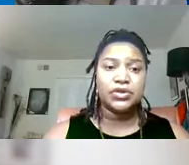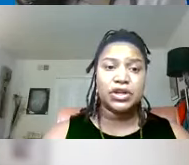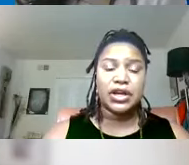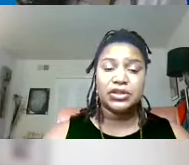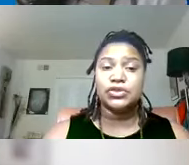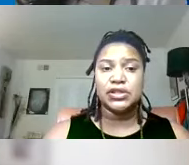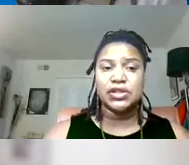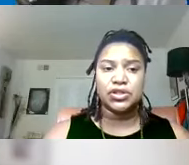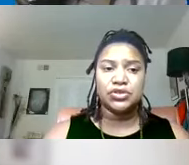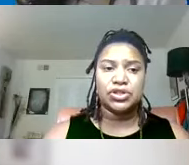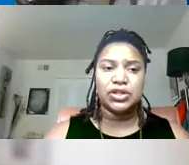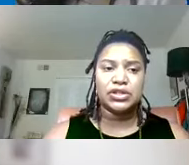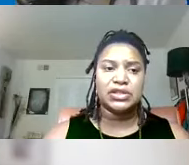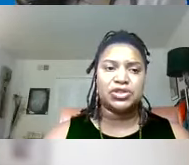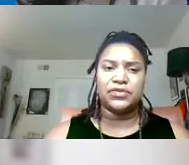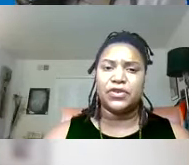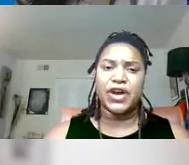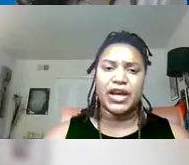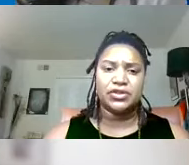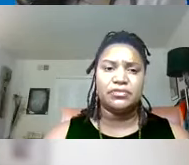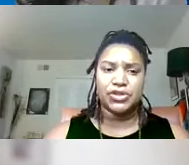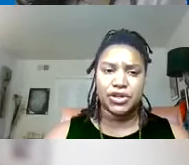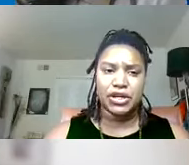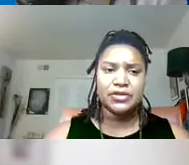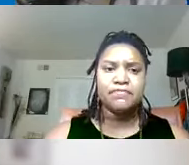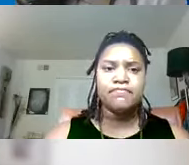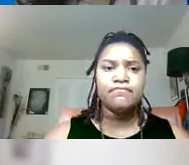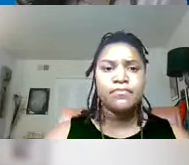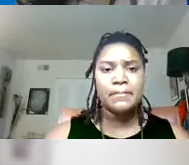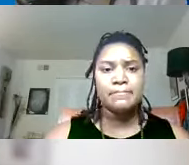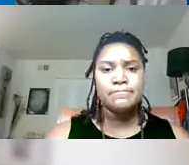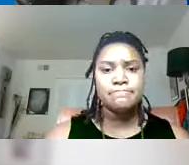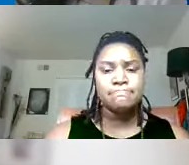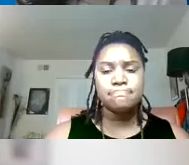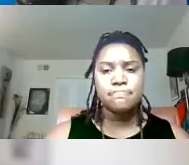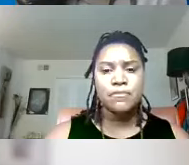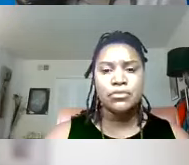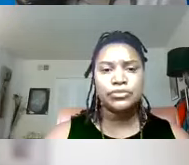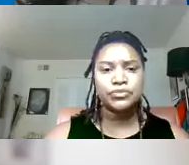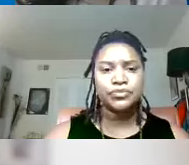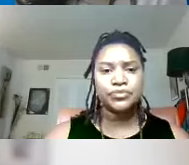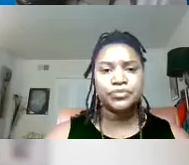those institutions, especially for Pfizer and Moderna?